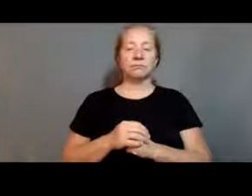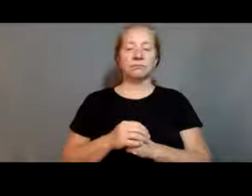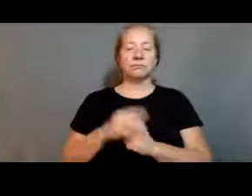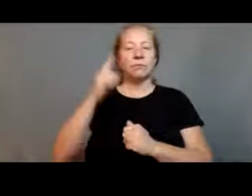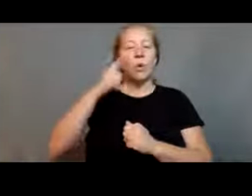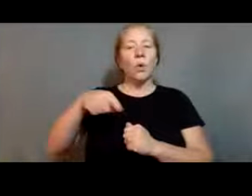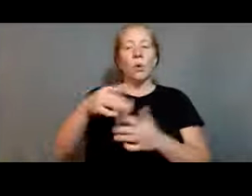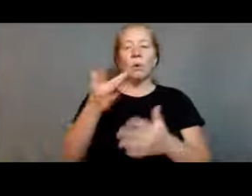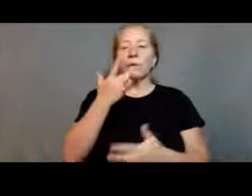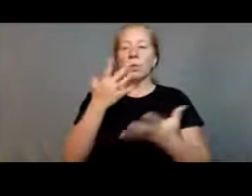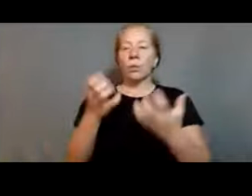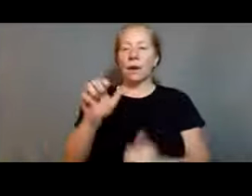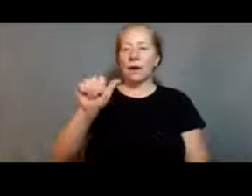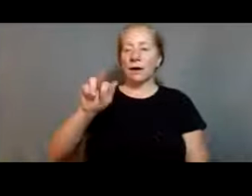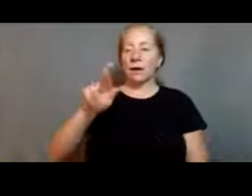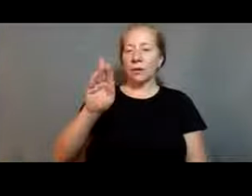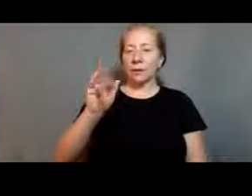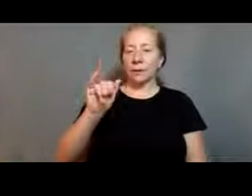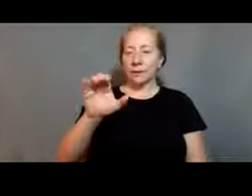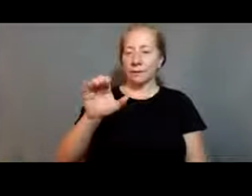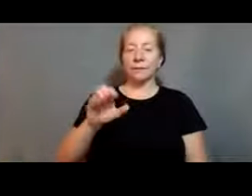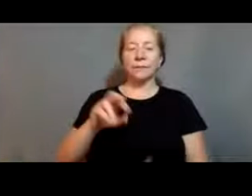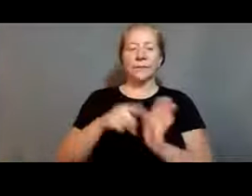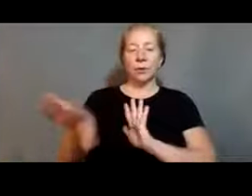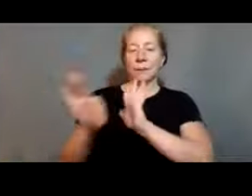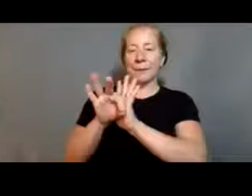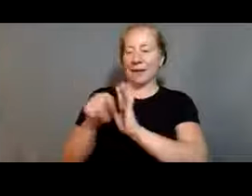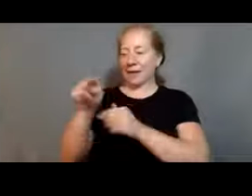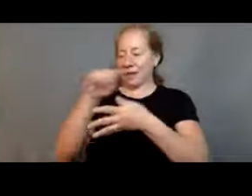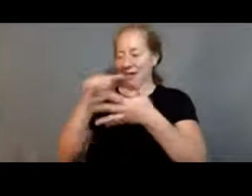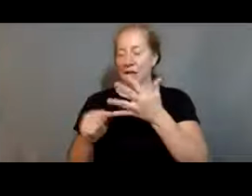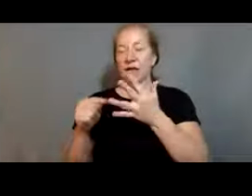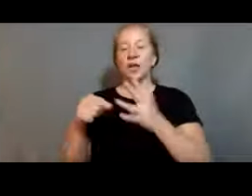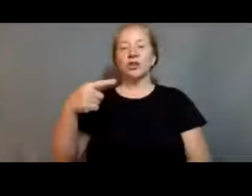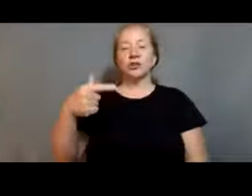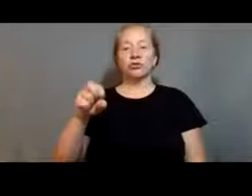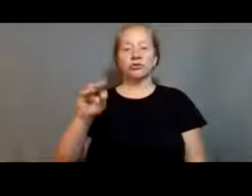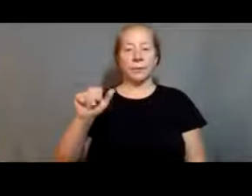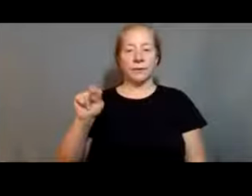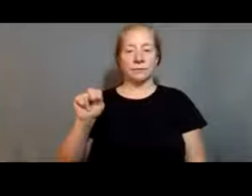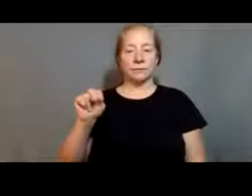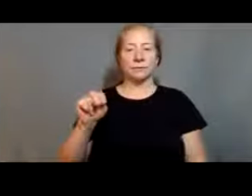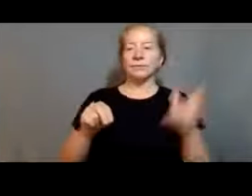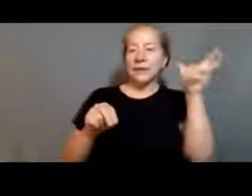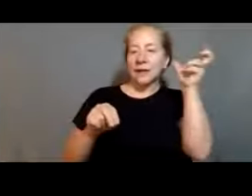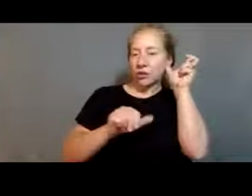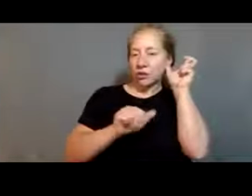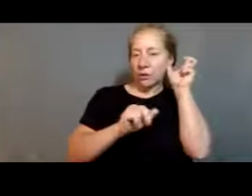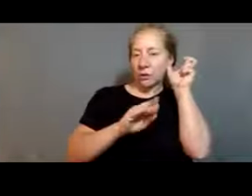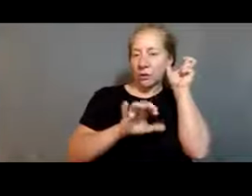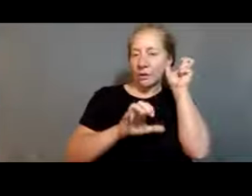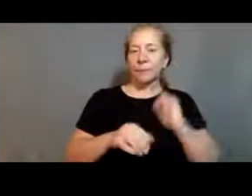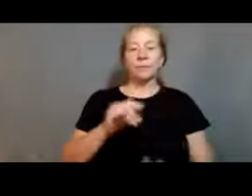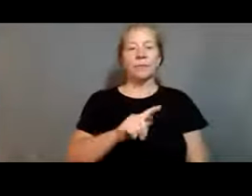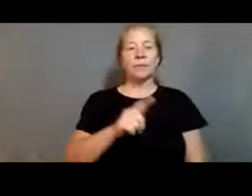For Arabic, select German, but you will hear Arabic. And for